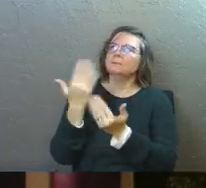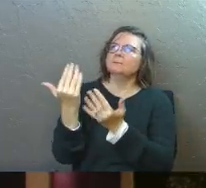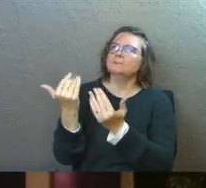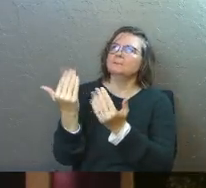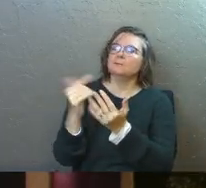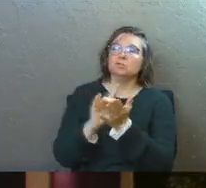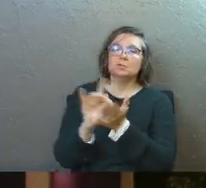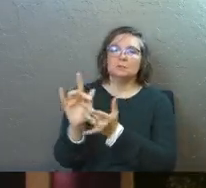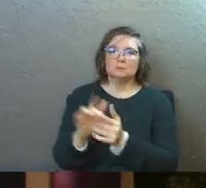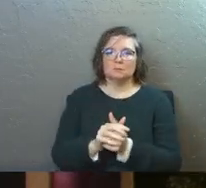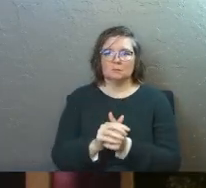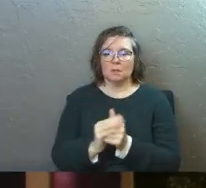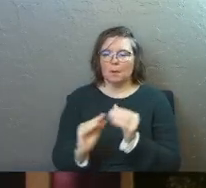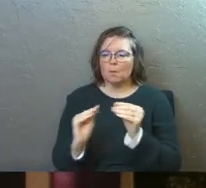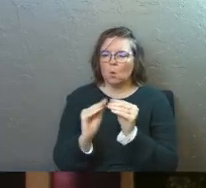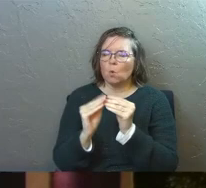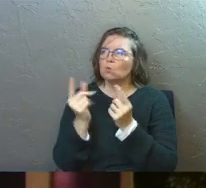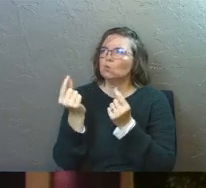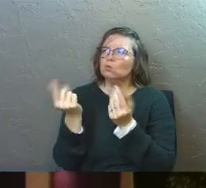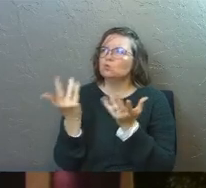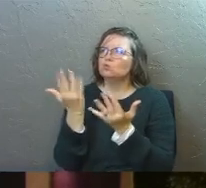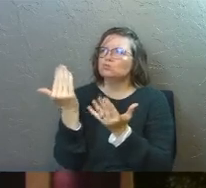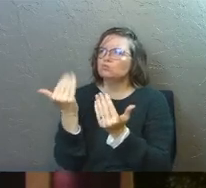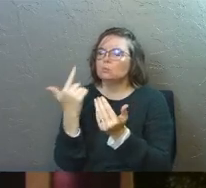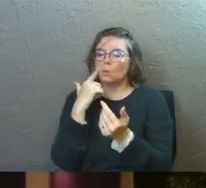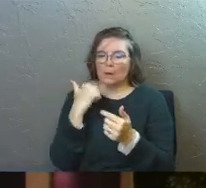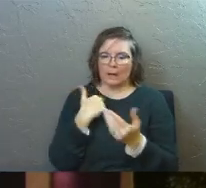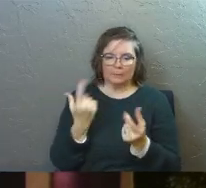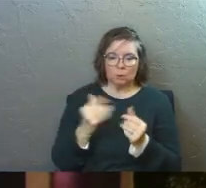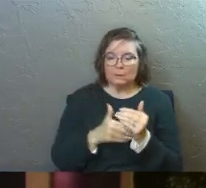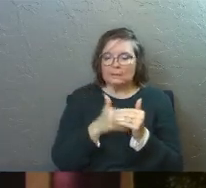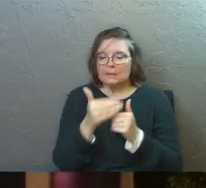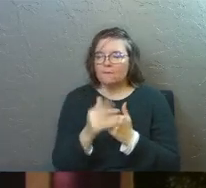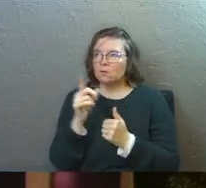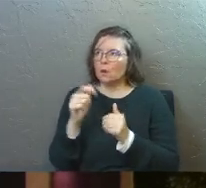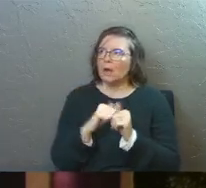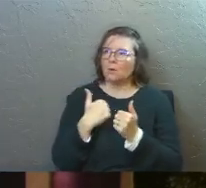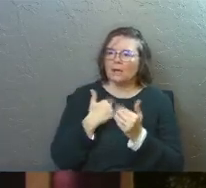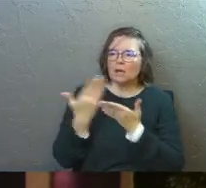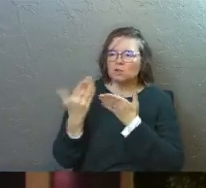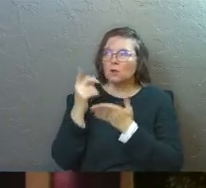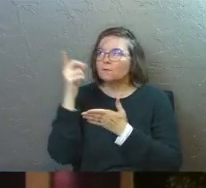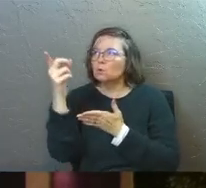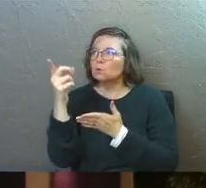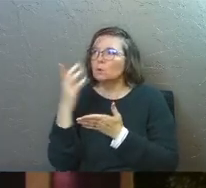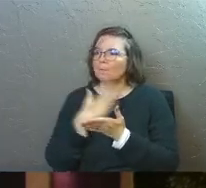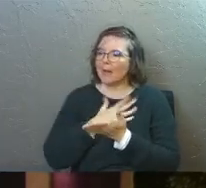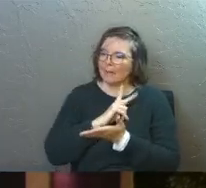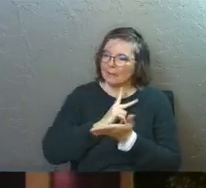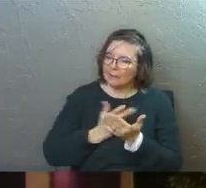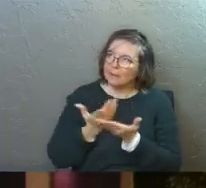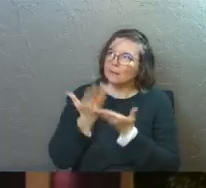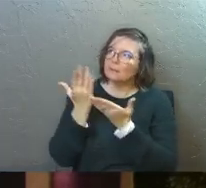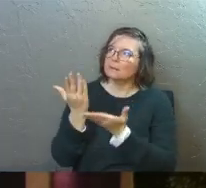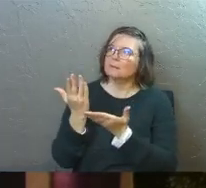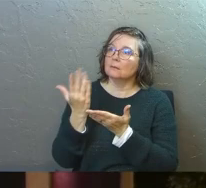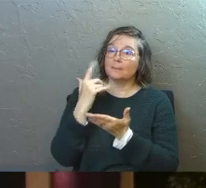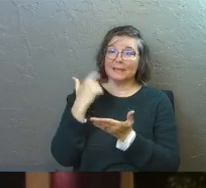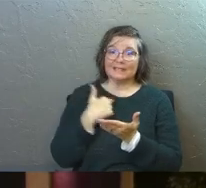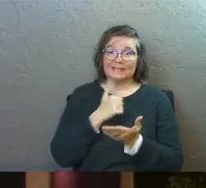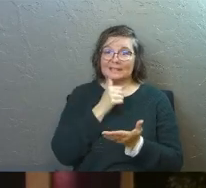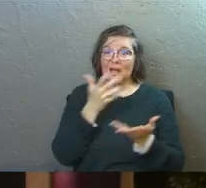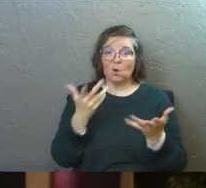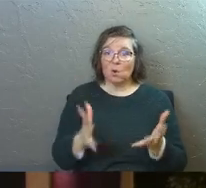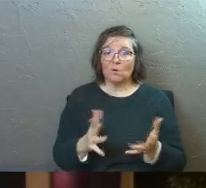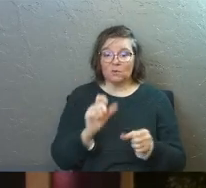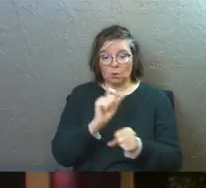Jesus? What more do you have for me? What can I be doing next for you? How can I serve you, my King? Because it's